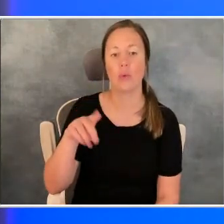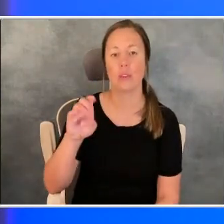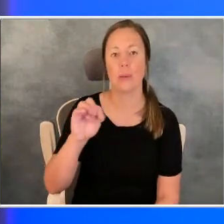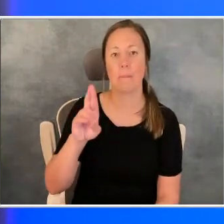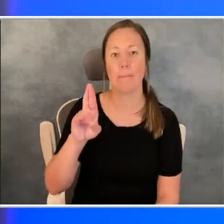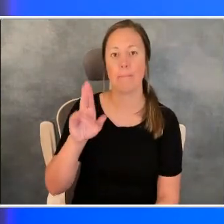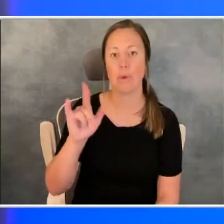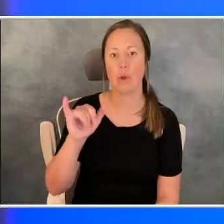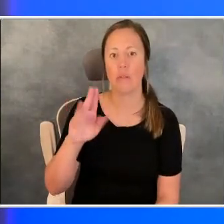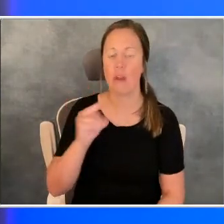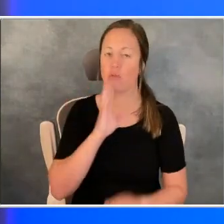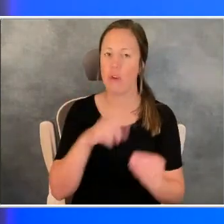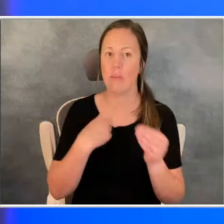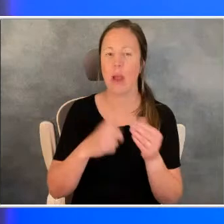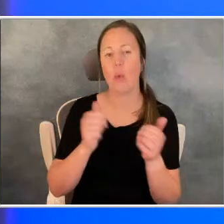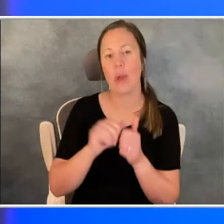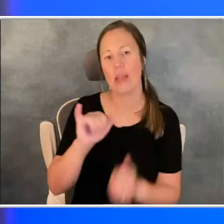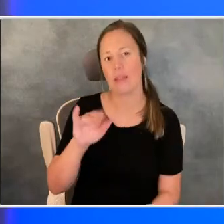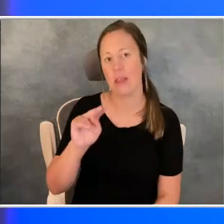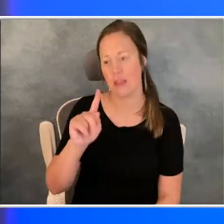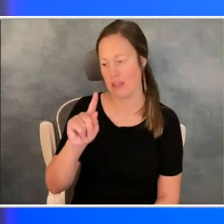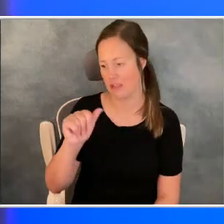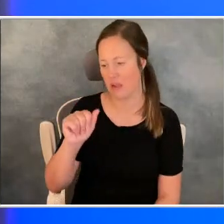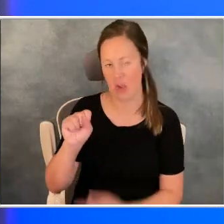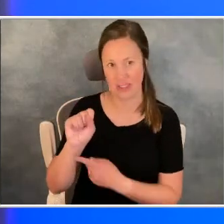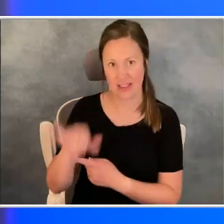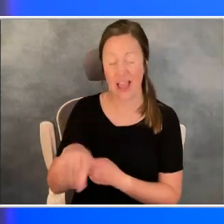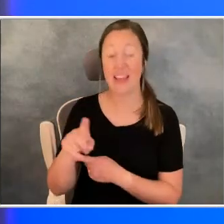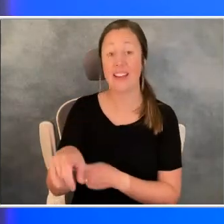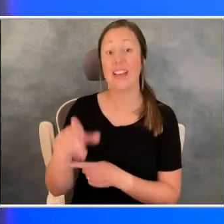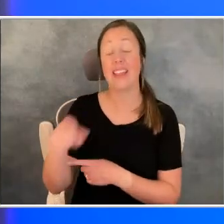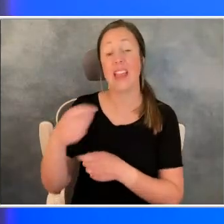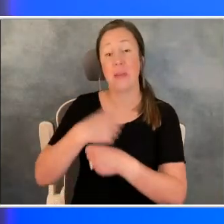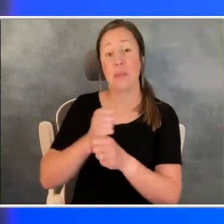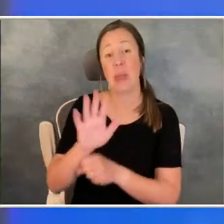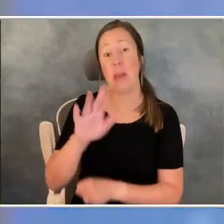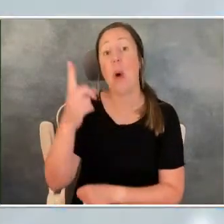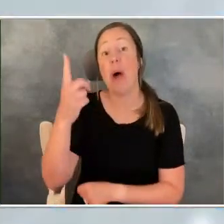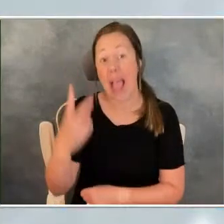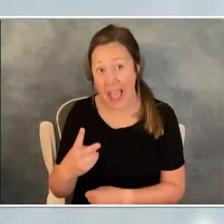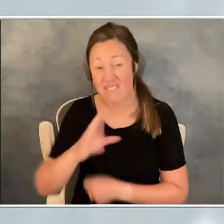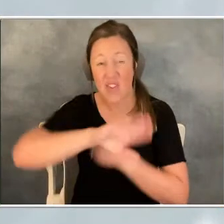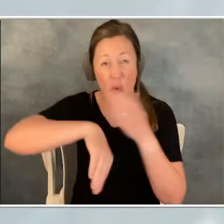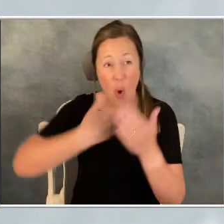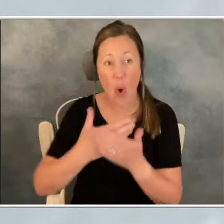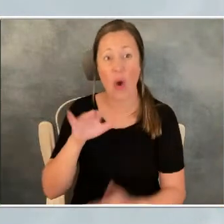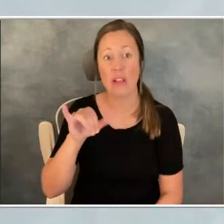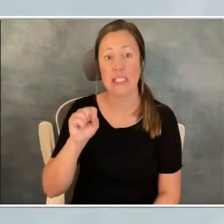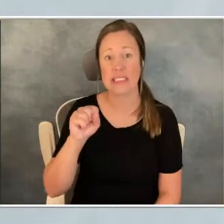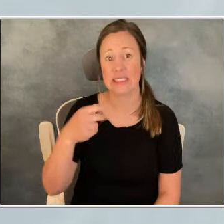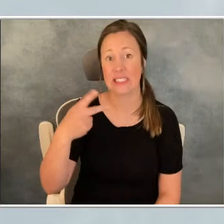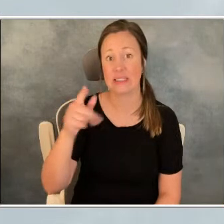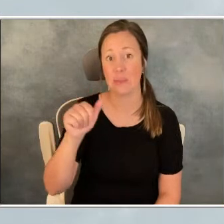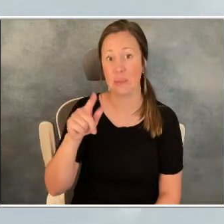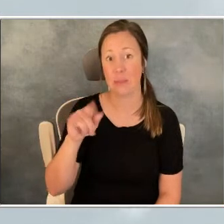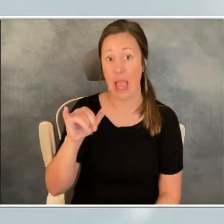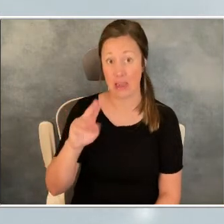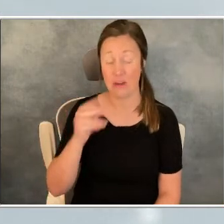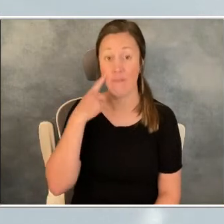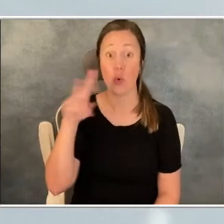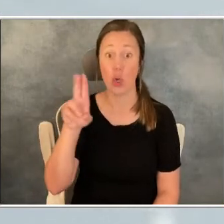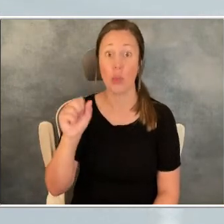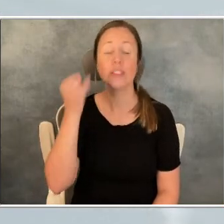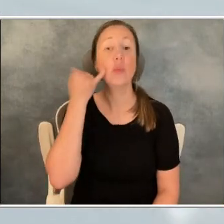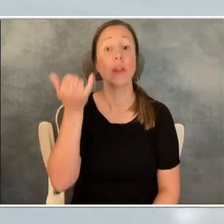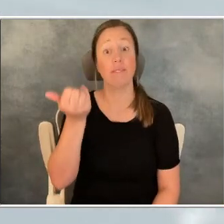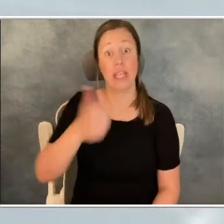half of the cisplatin for the U.S. So if any company desires to import drugs